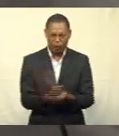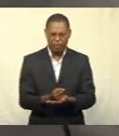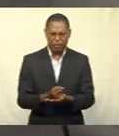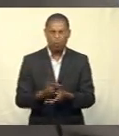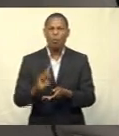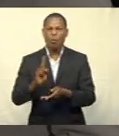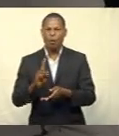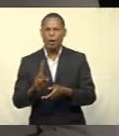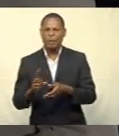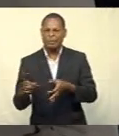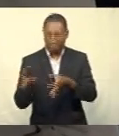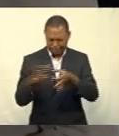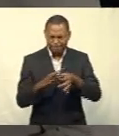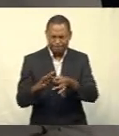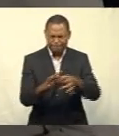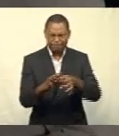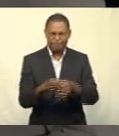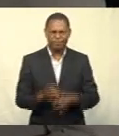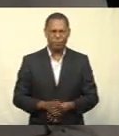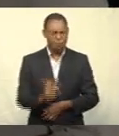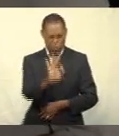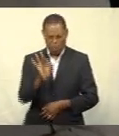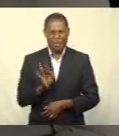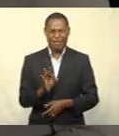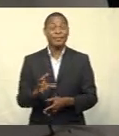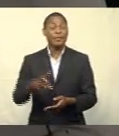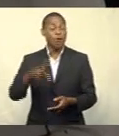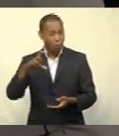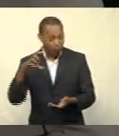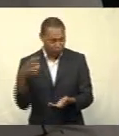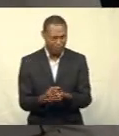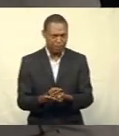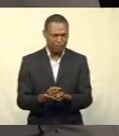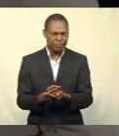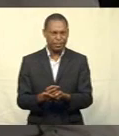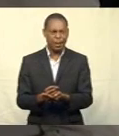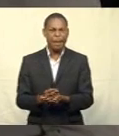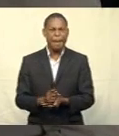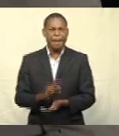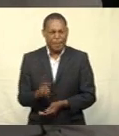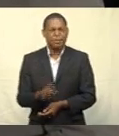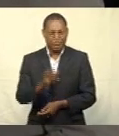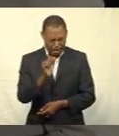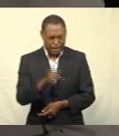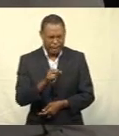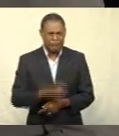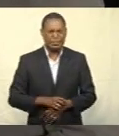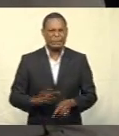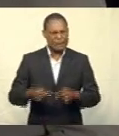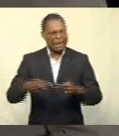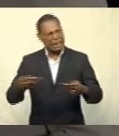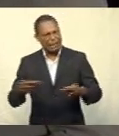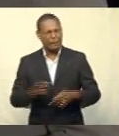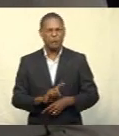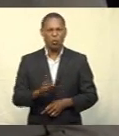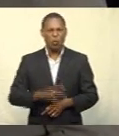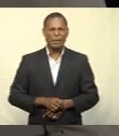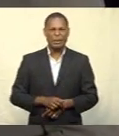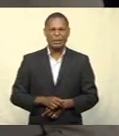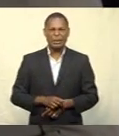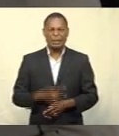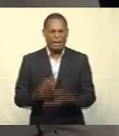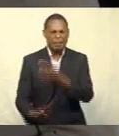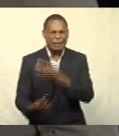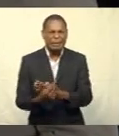that incident? We cannot confirm at this stage if it was related, but yes, there would be things that may have stirred in there,